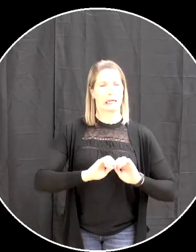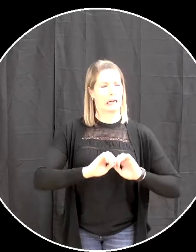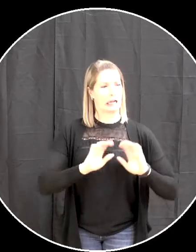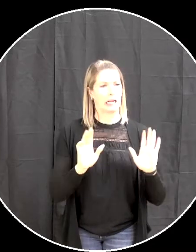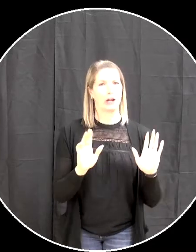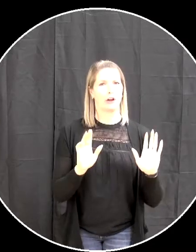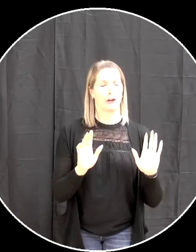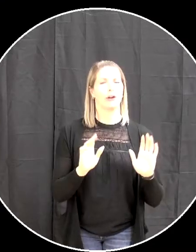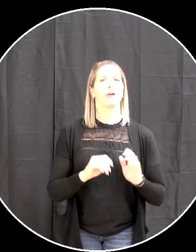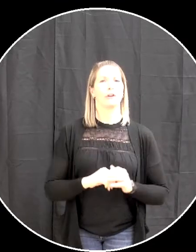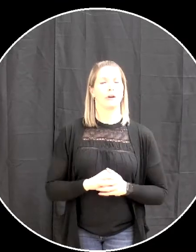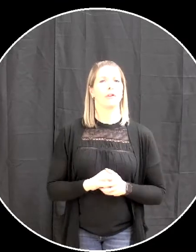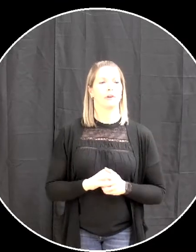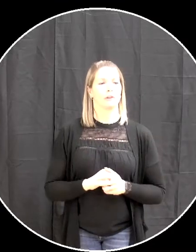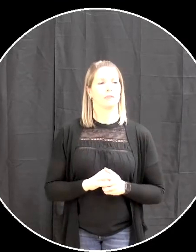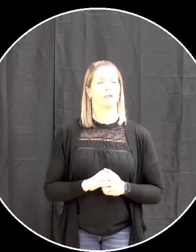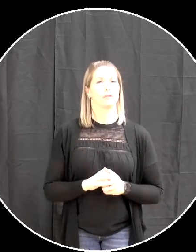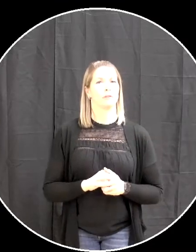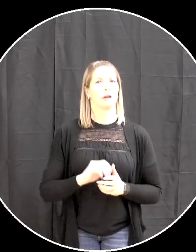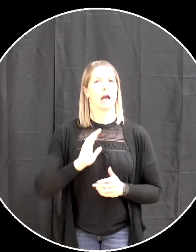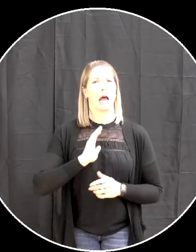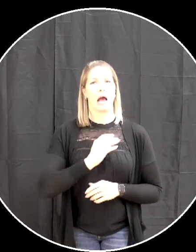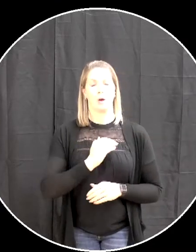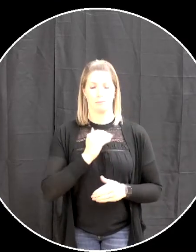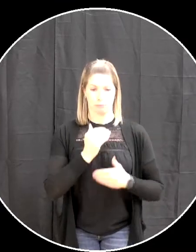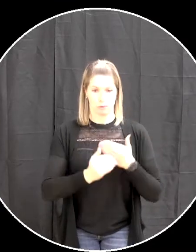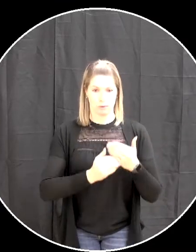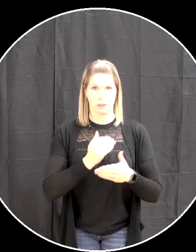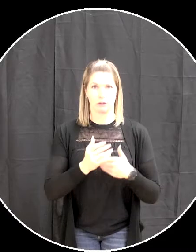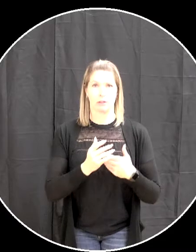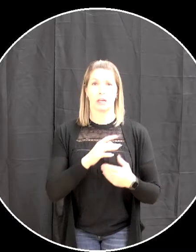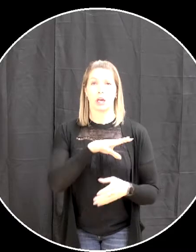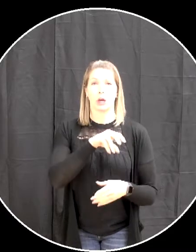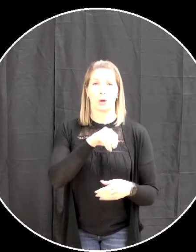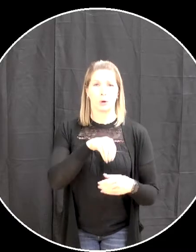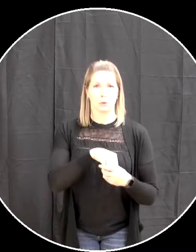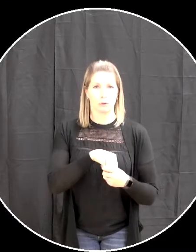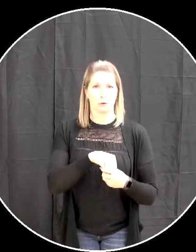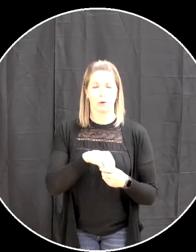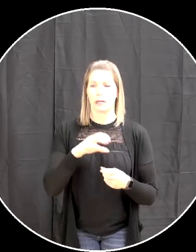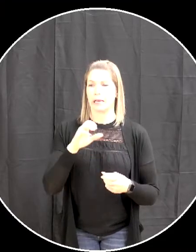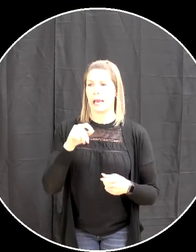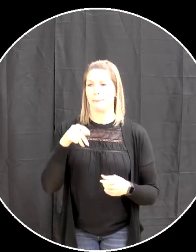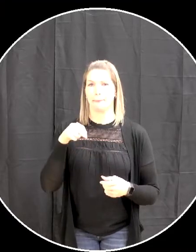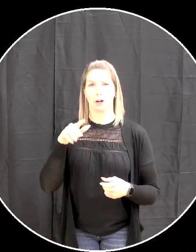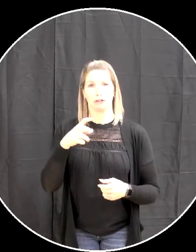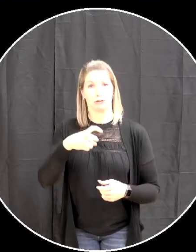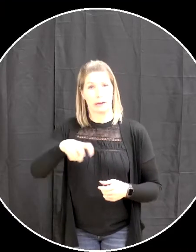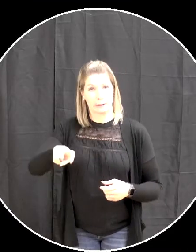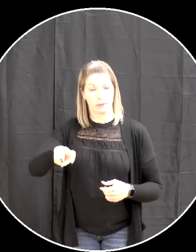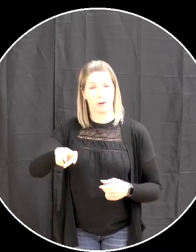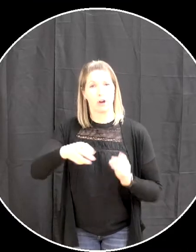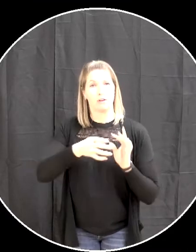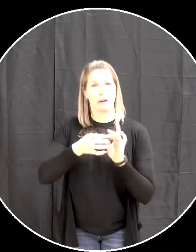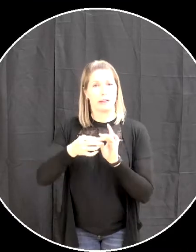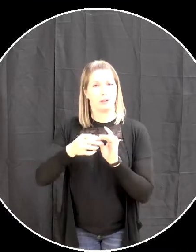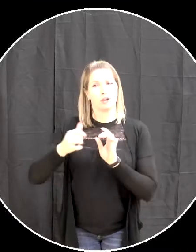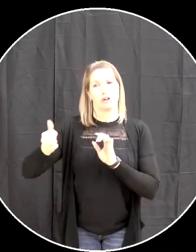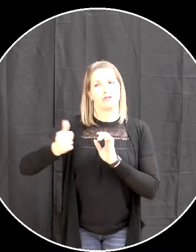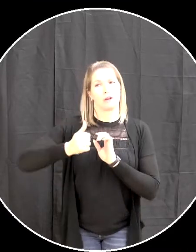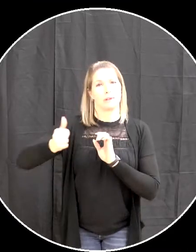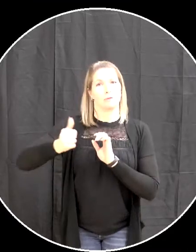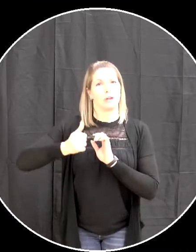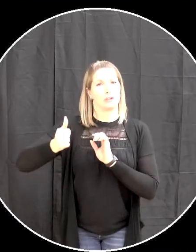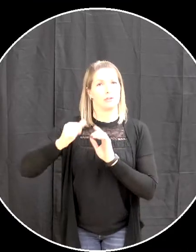low. Our procedures include confirmation of the amounts of capital transfers with the Department of Transportation and